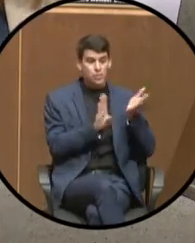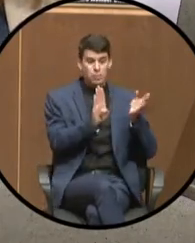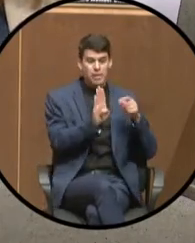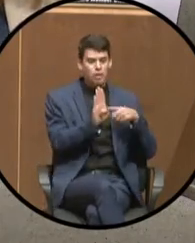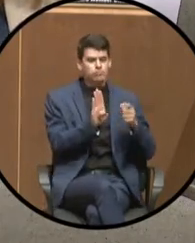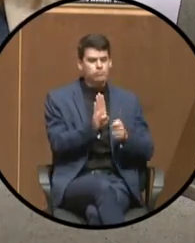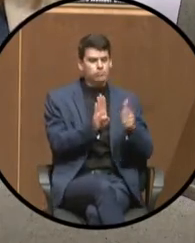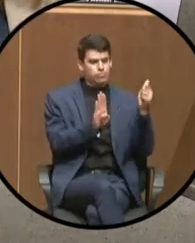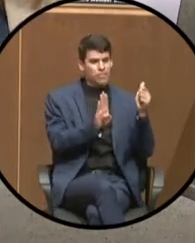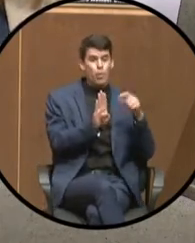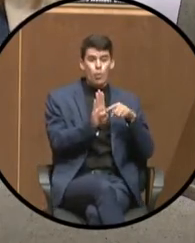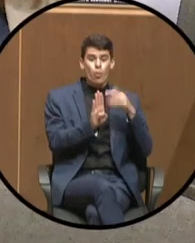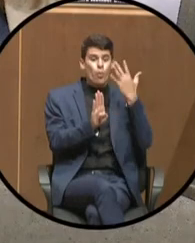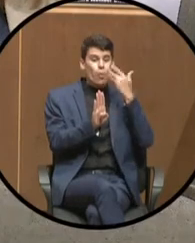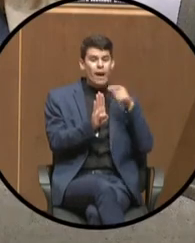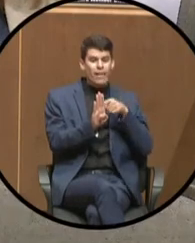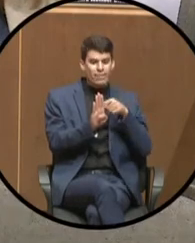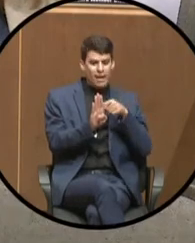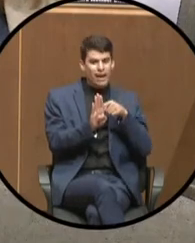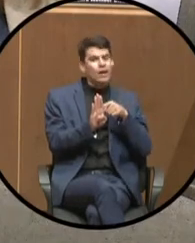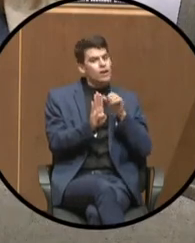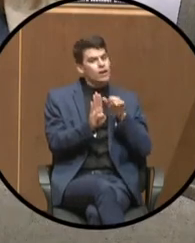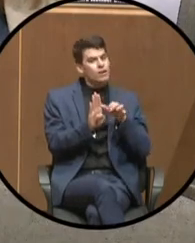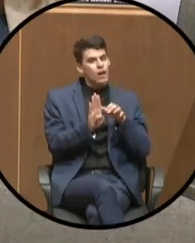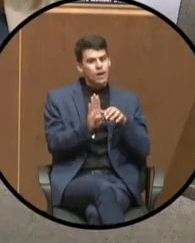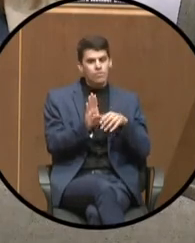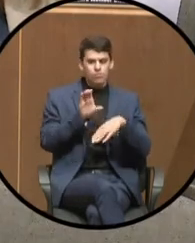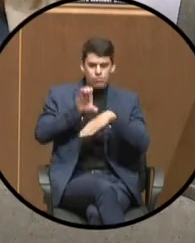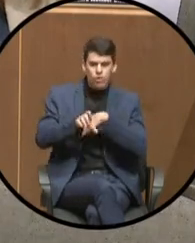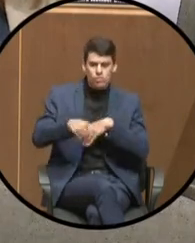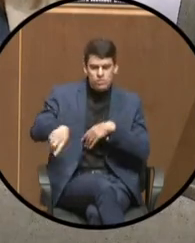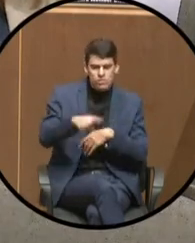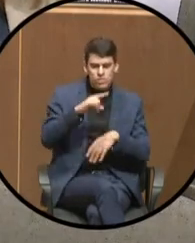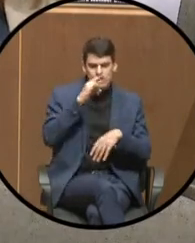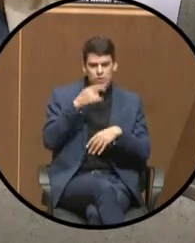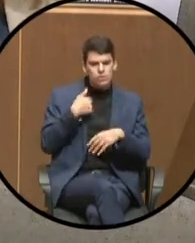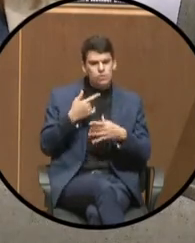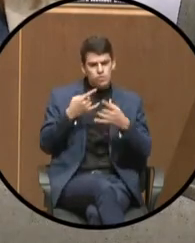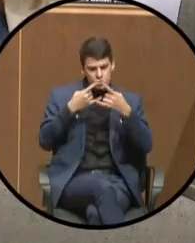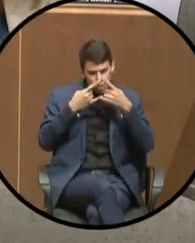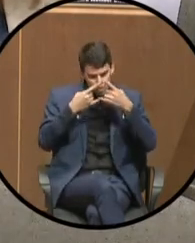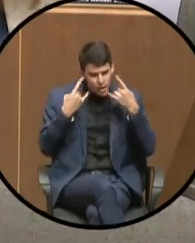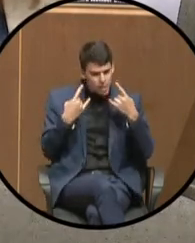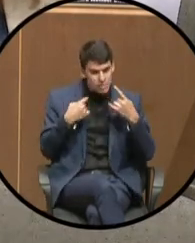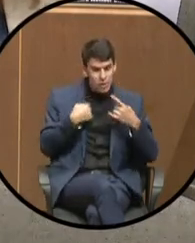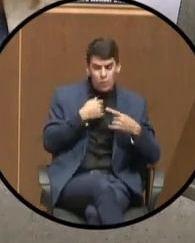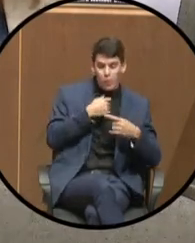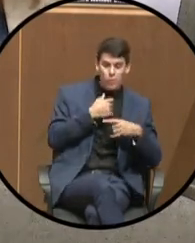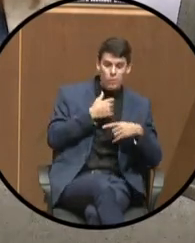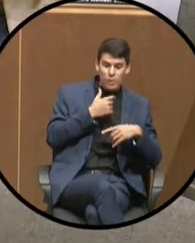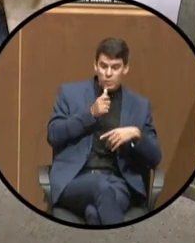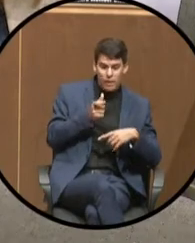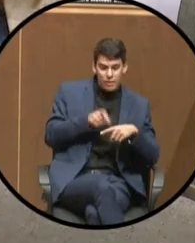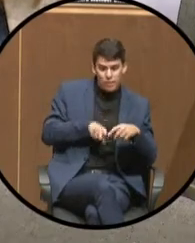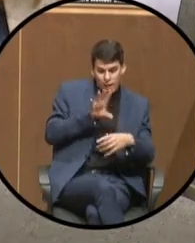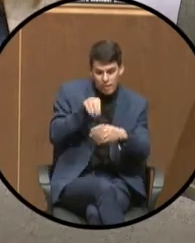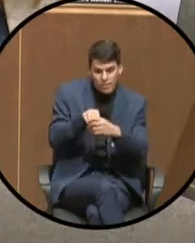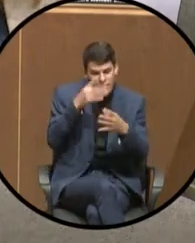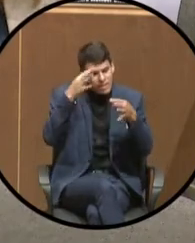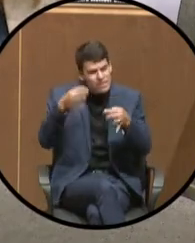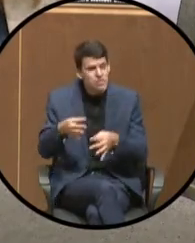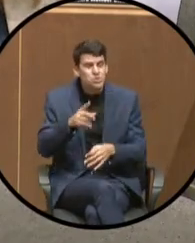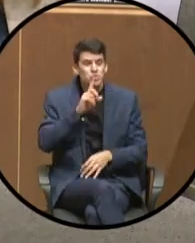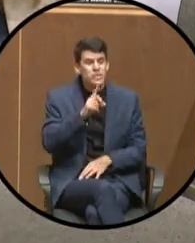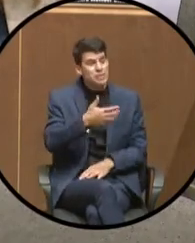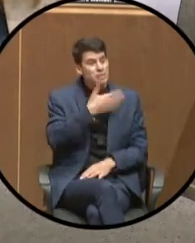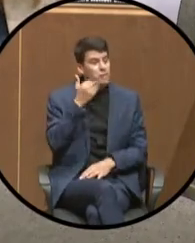a loophole that could revert back to mask mandates on our kids in school without our consent. The only way to truly represent our community is to remove